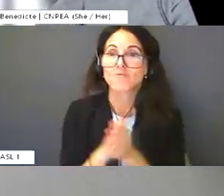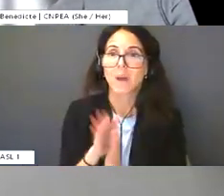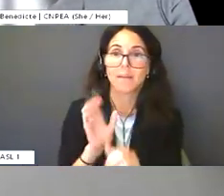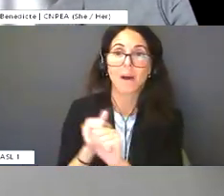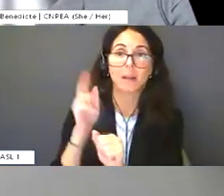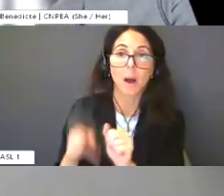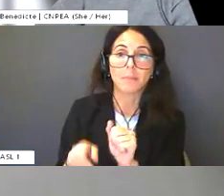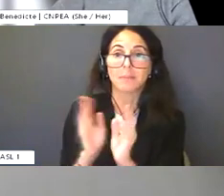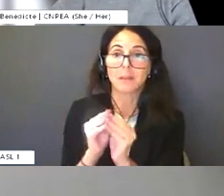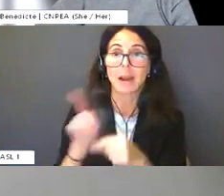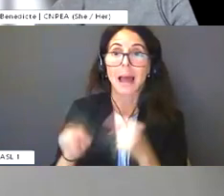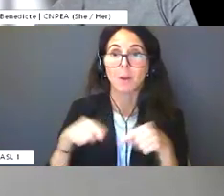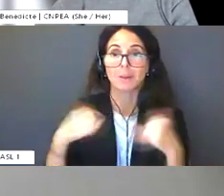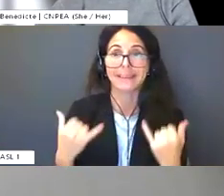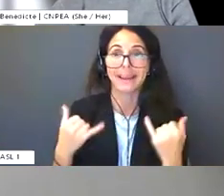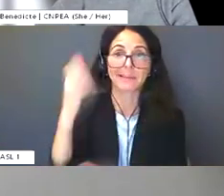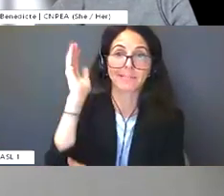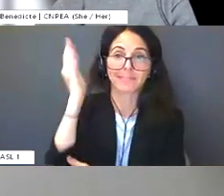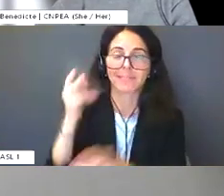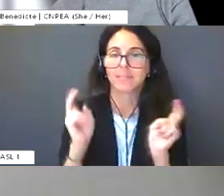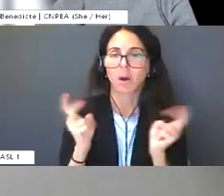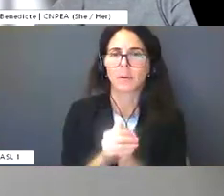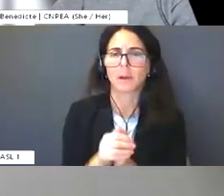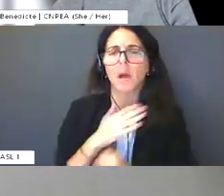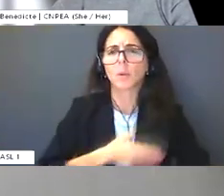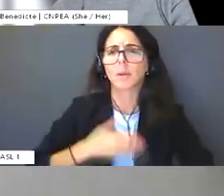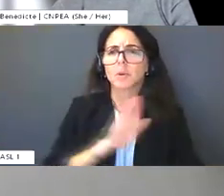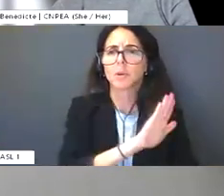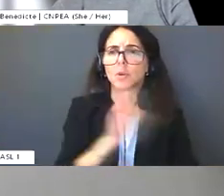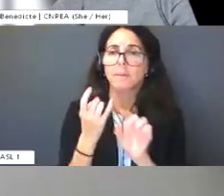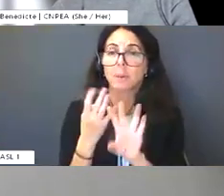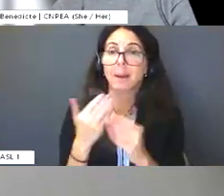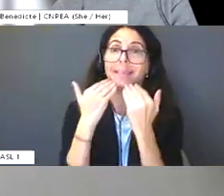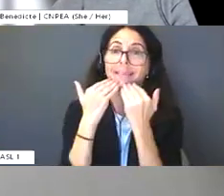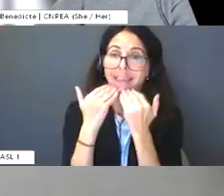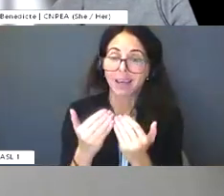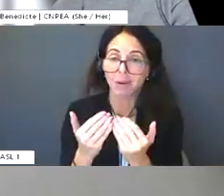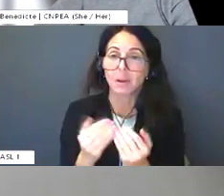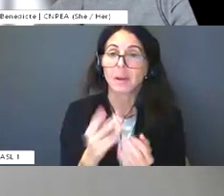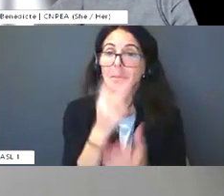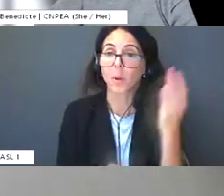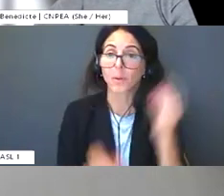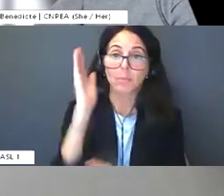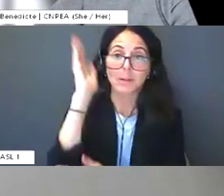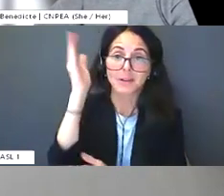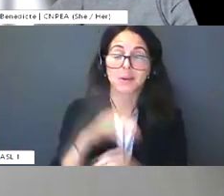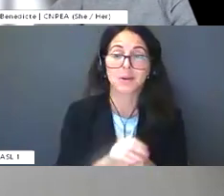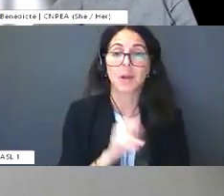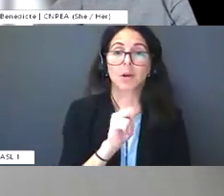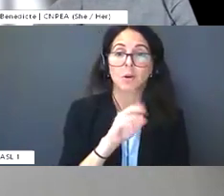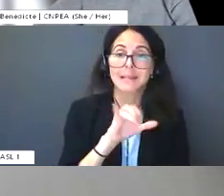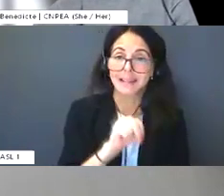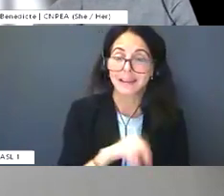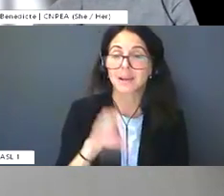this topic. So we do appreciate everyone's feedback. And thank you to Christine and Kirsten for the time